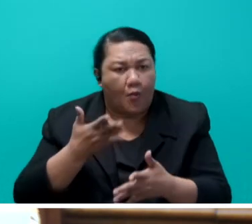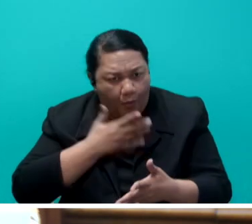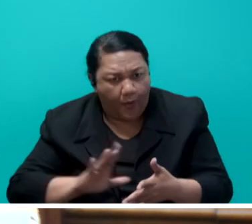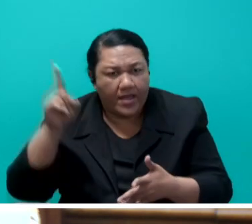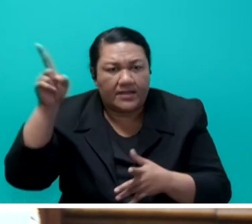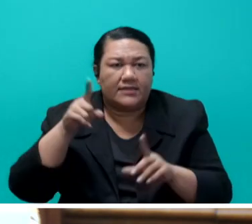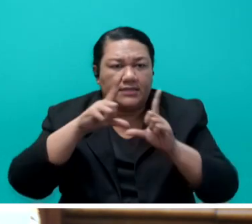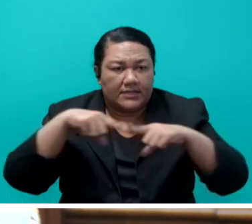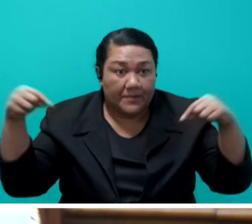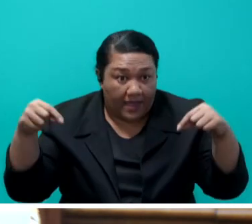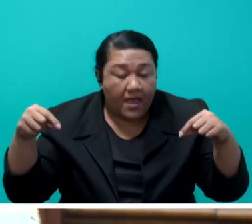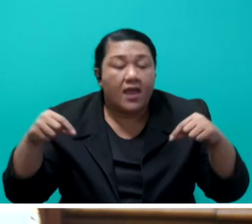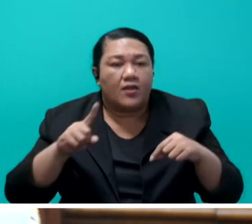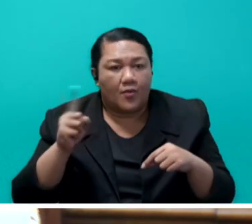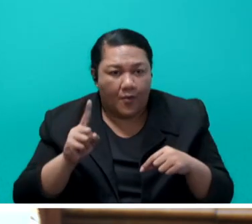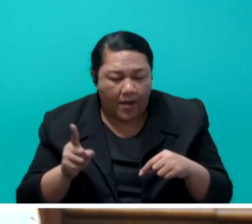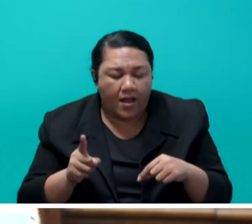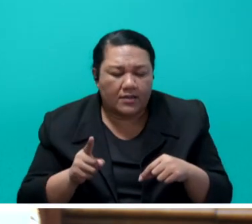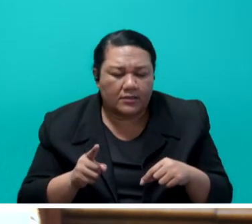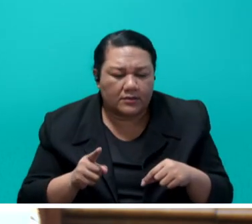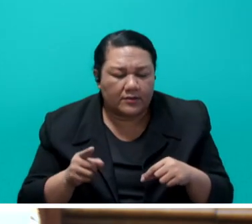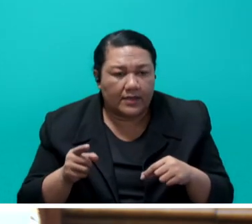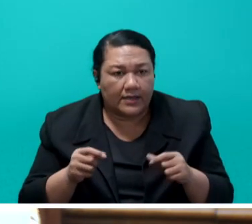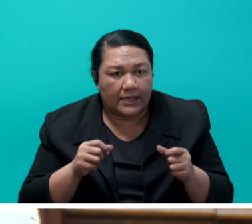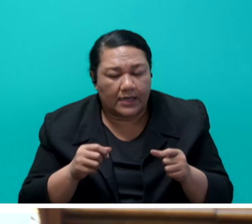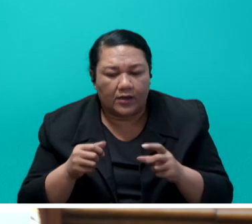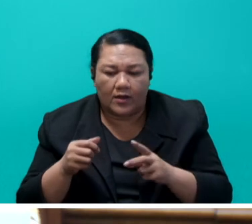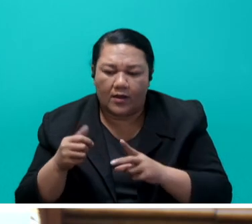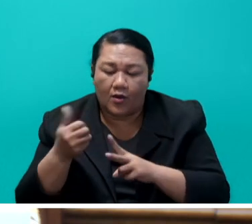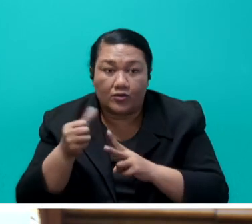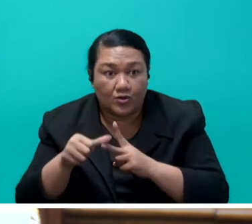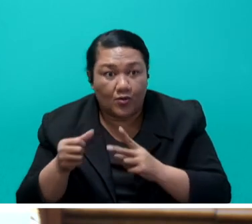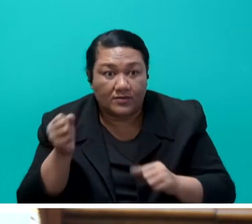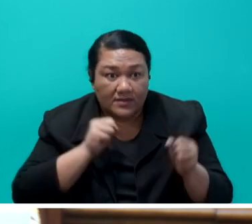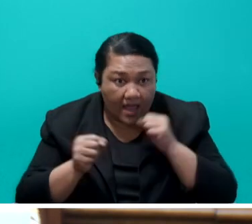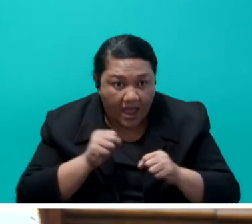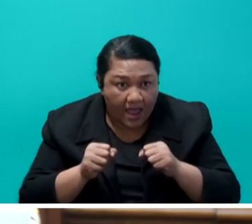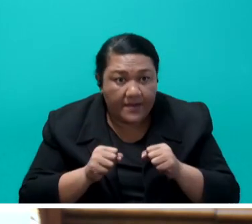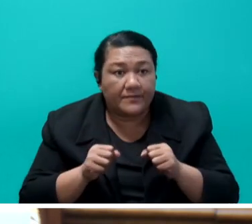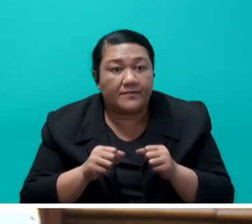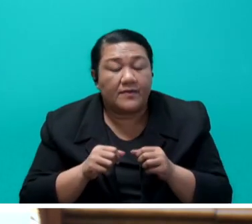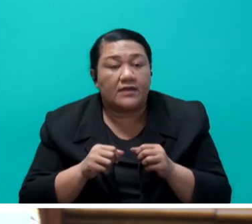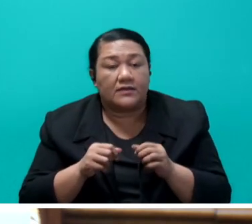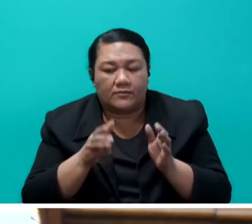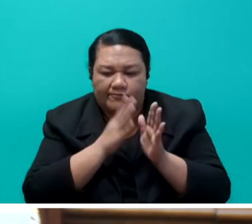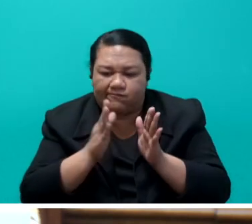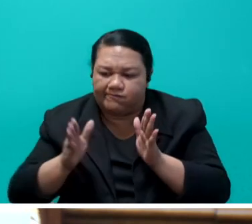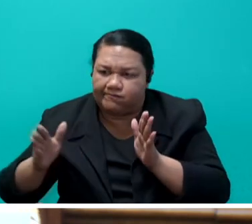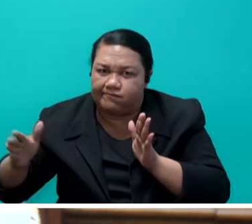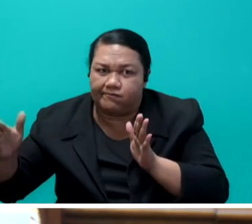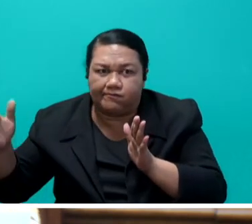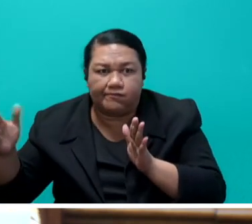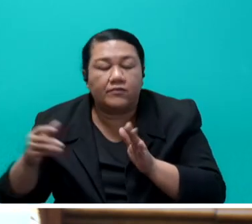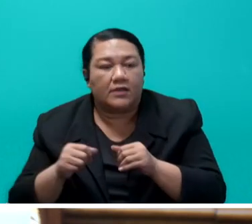to science and researchers until it was safe for them to discharge the treated